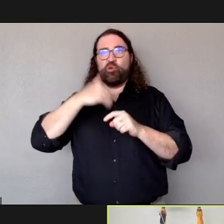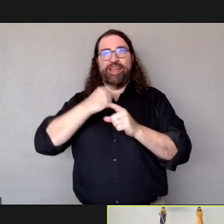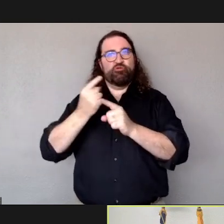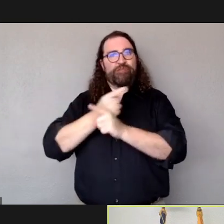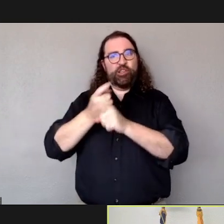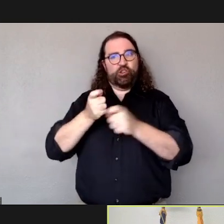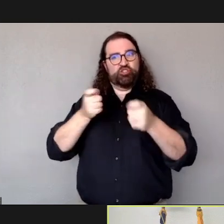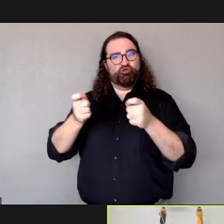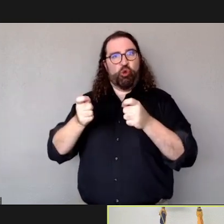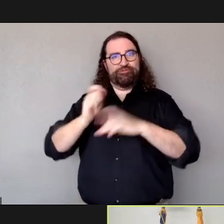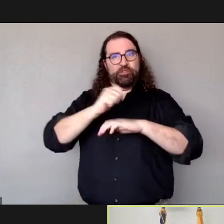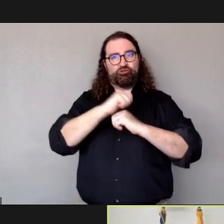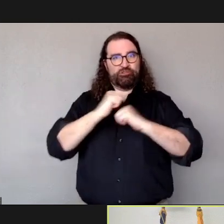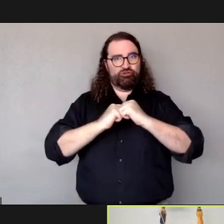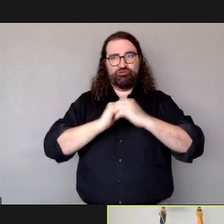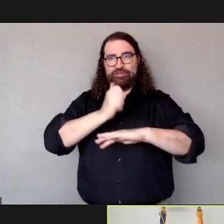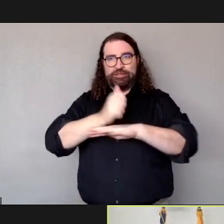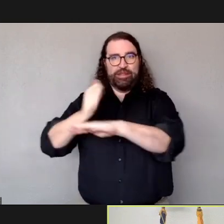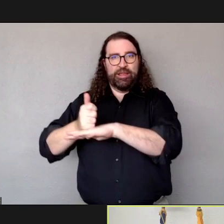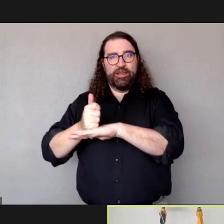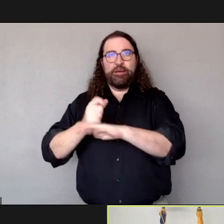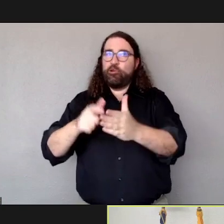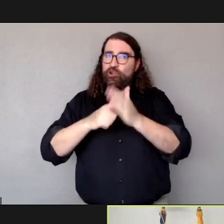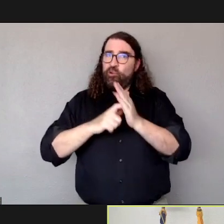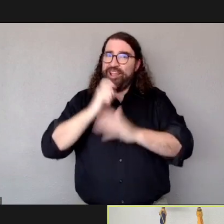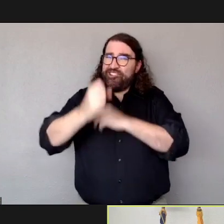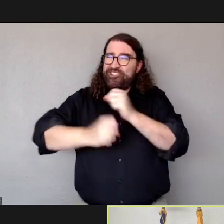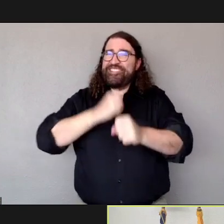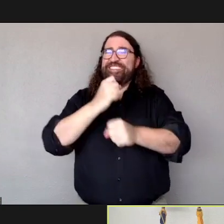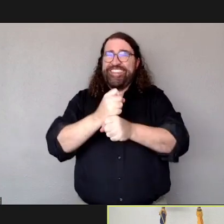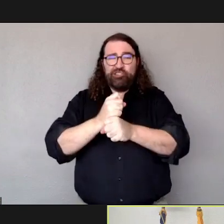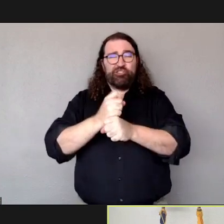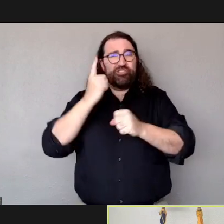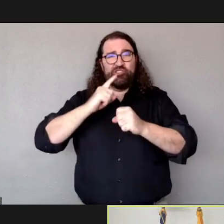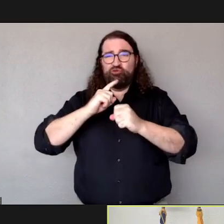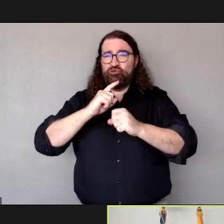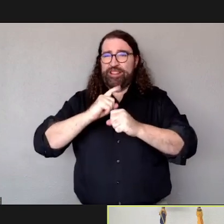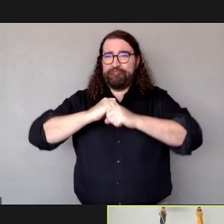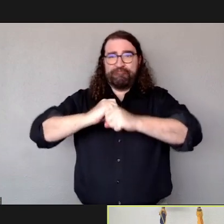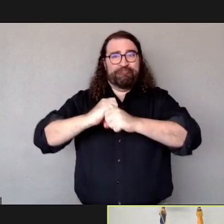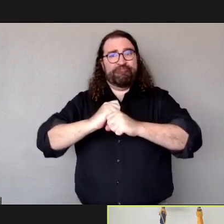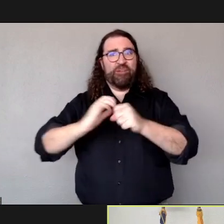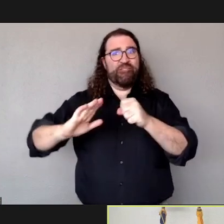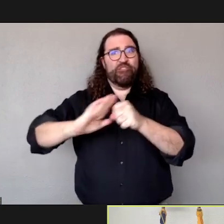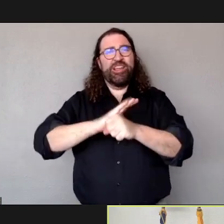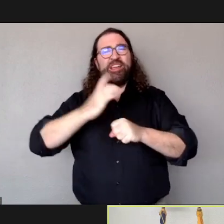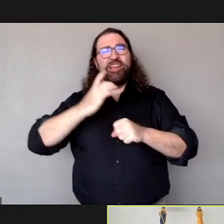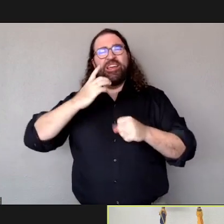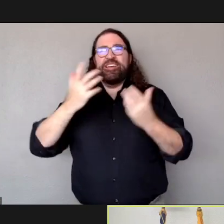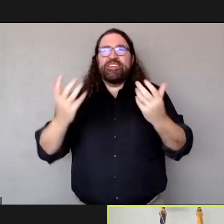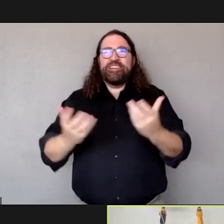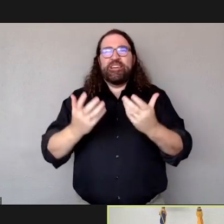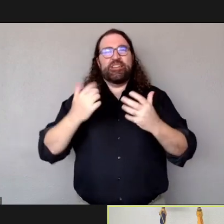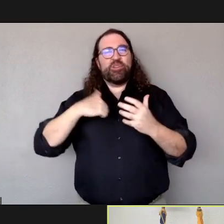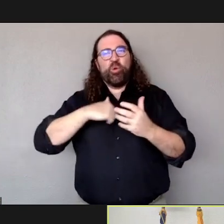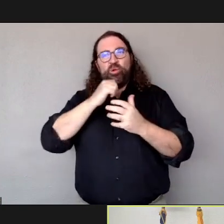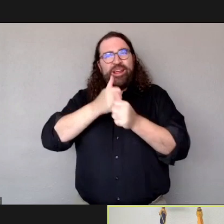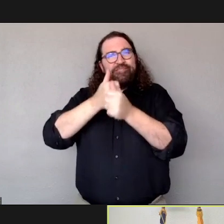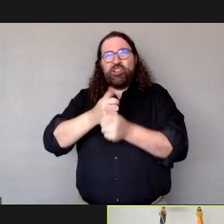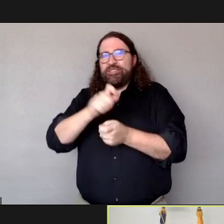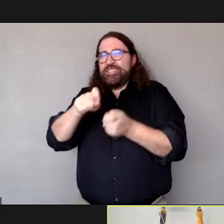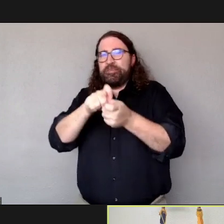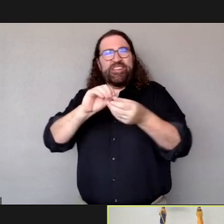takes years, as we've seen, to get them in place. So we're not so much going by the numbers anymore.